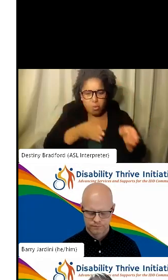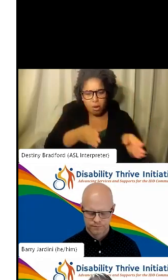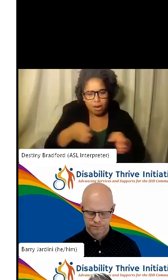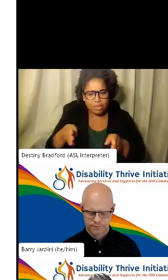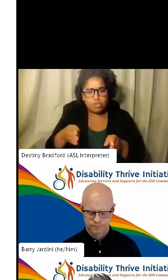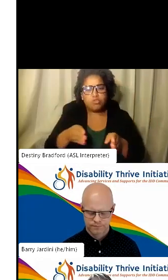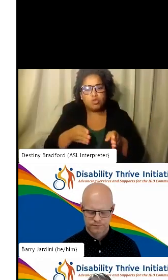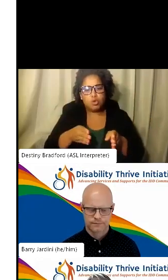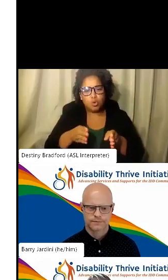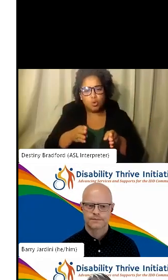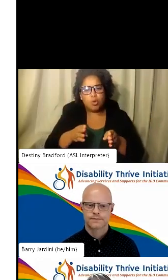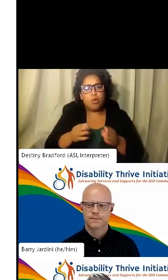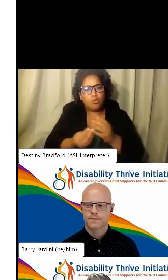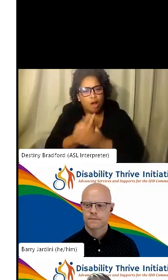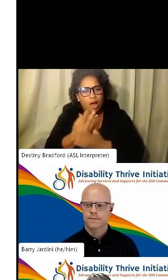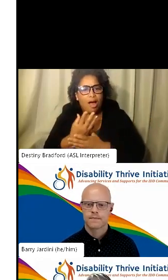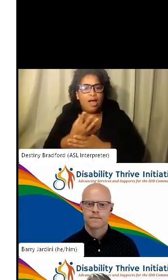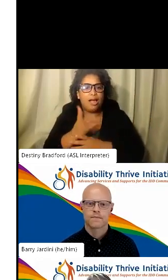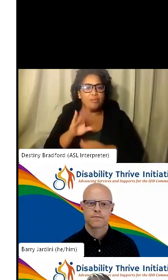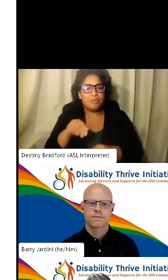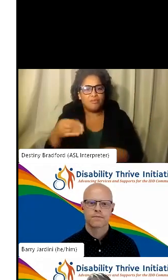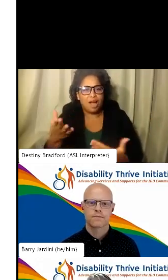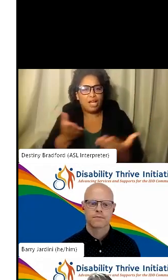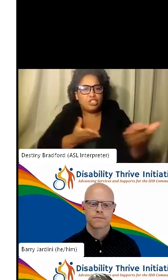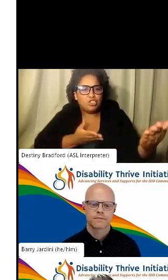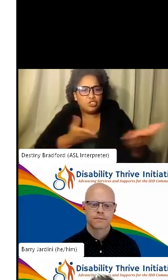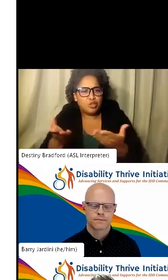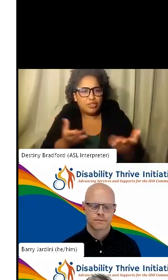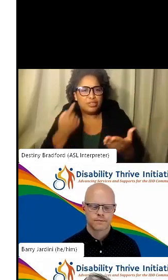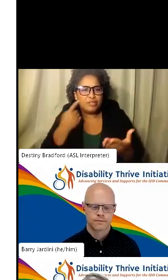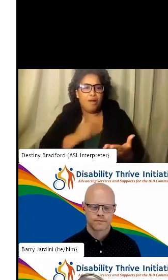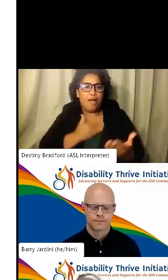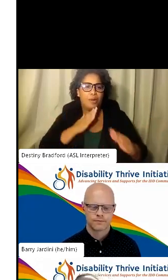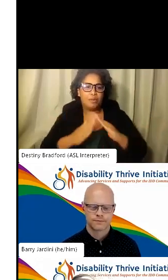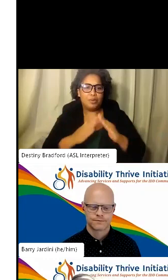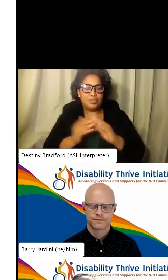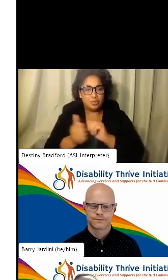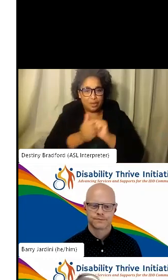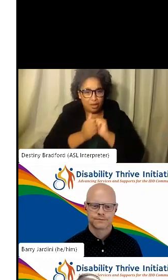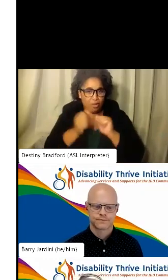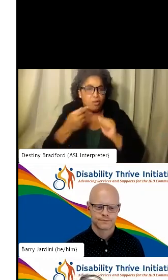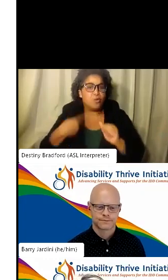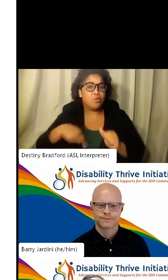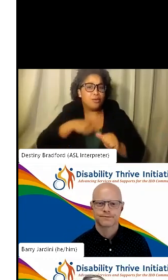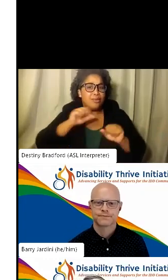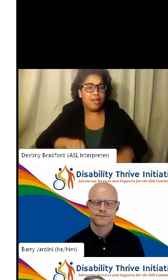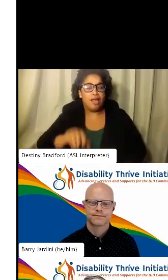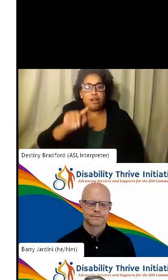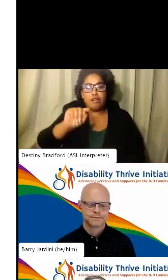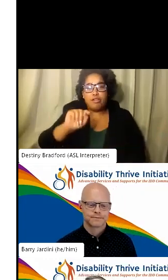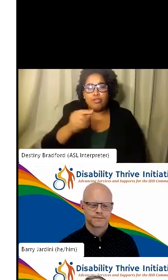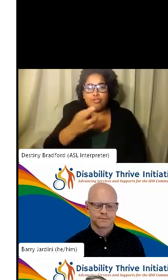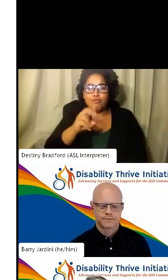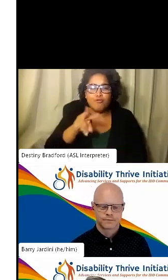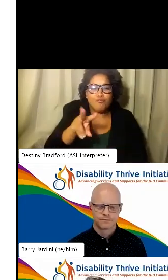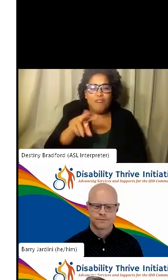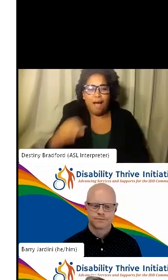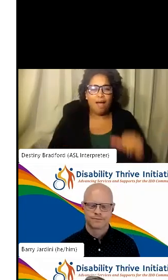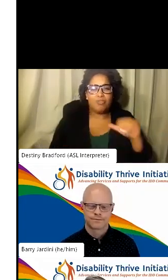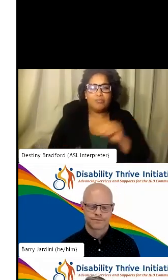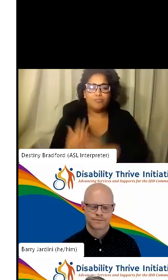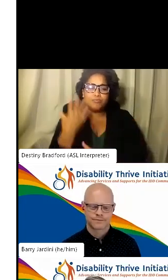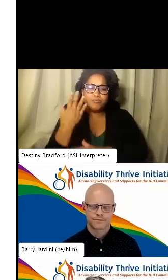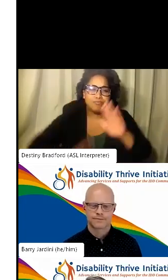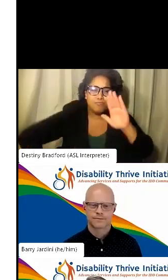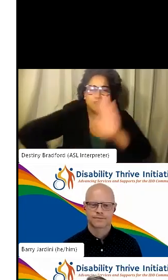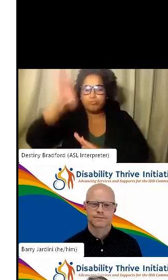wonderful community. Together, we truly can thrive. Speaking of Disability Thrive Initiative partners, it is my pleasure